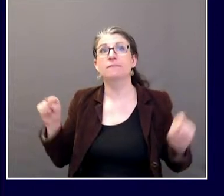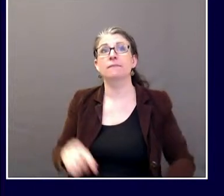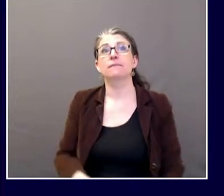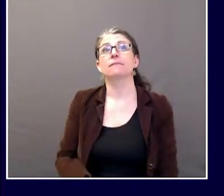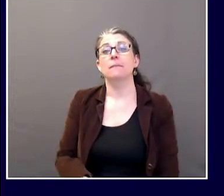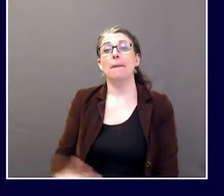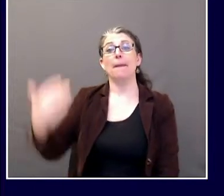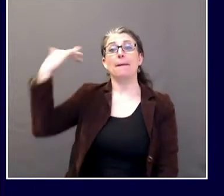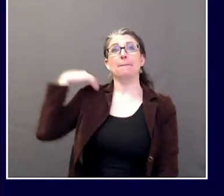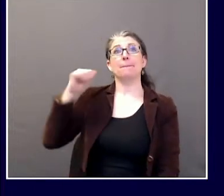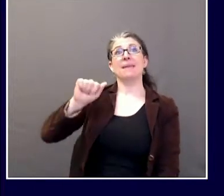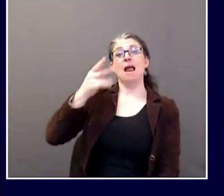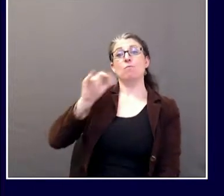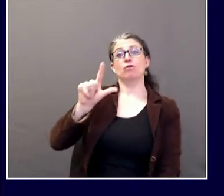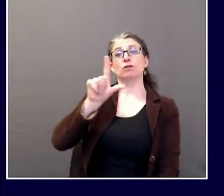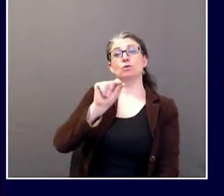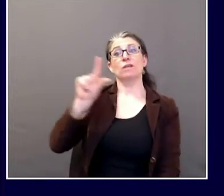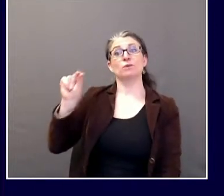lives of